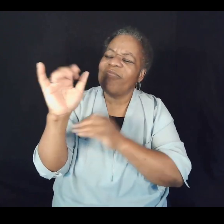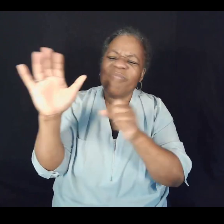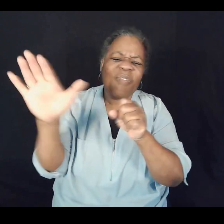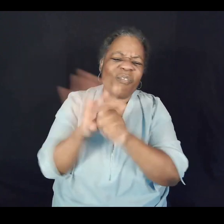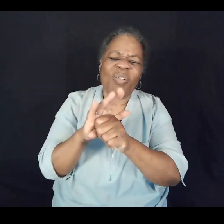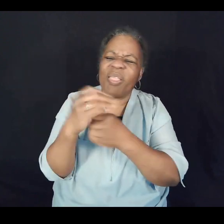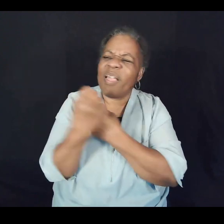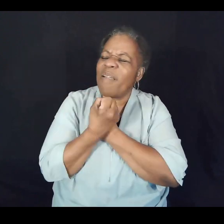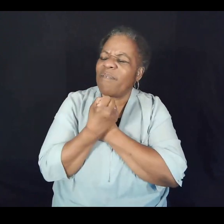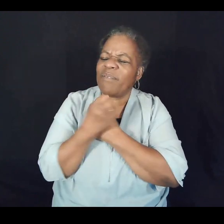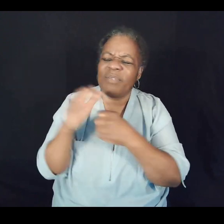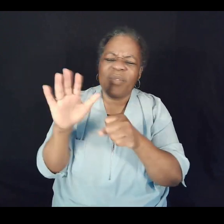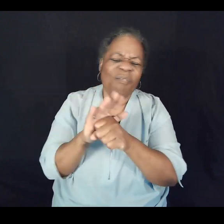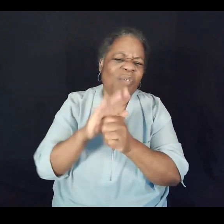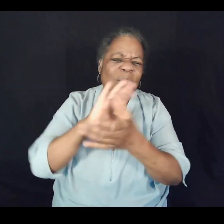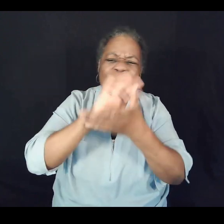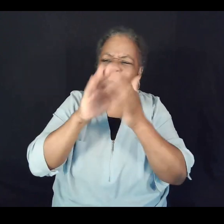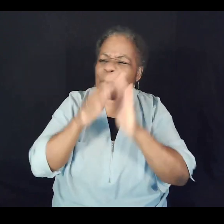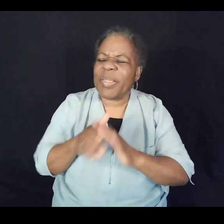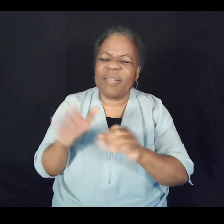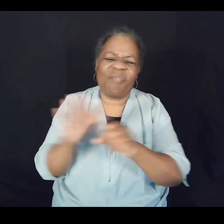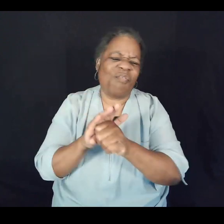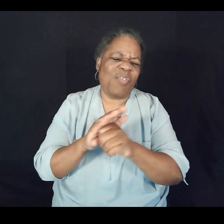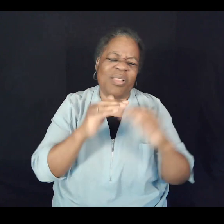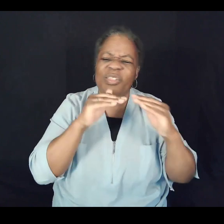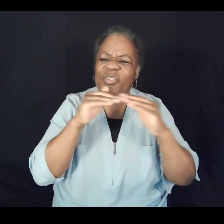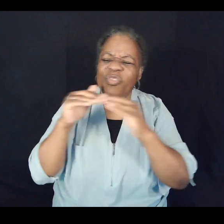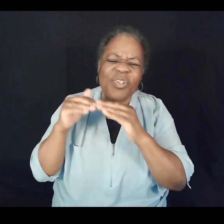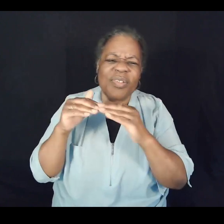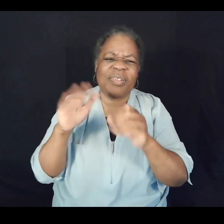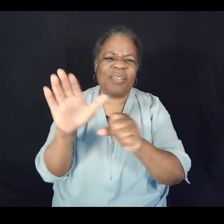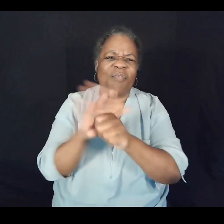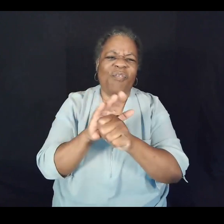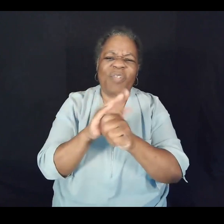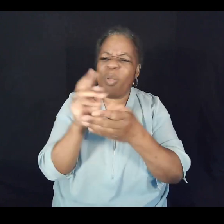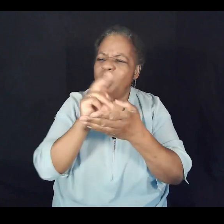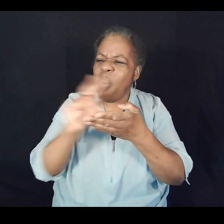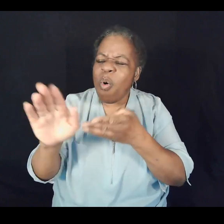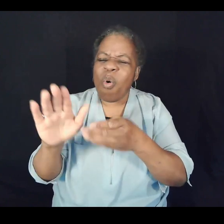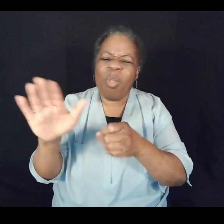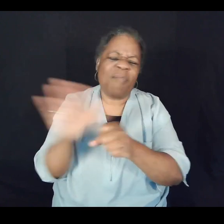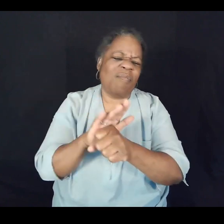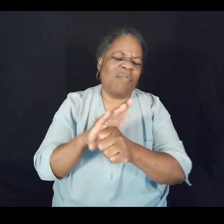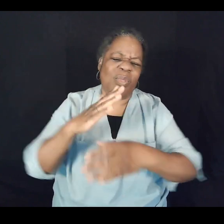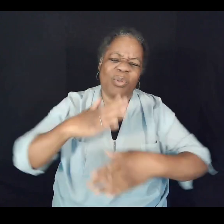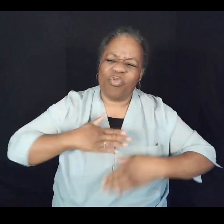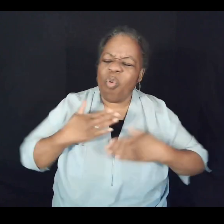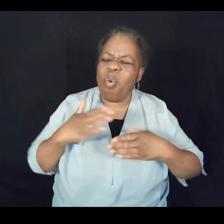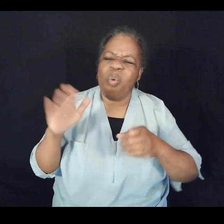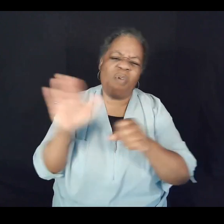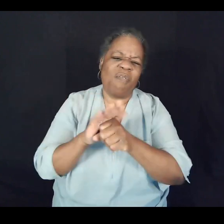complete peace, complete justice, complete holiness, and complete joy, complete grace.